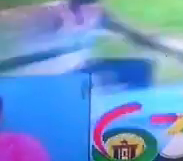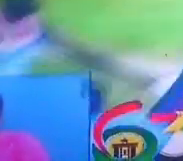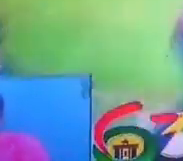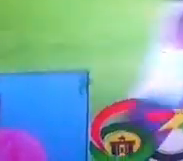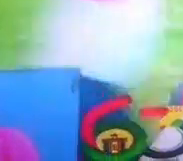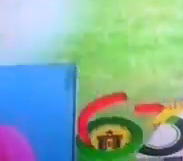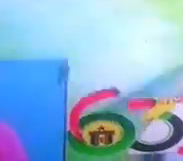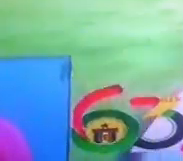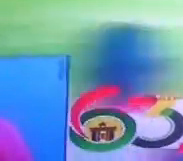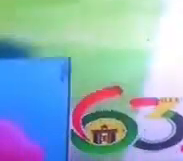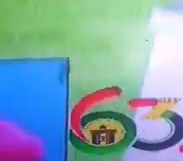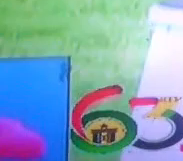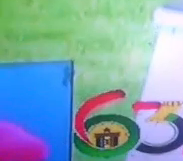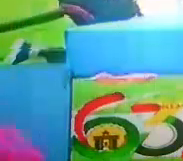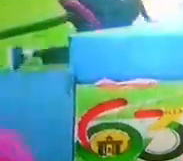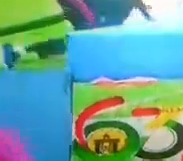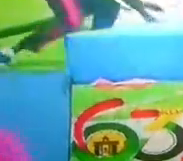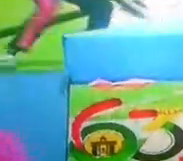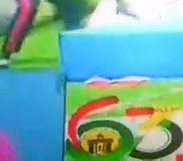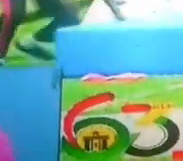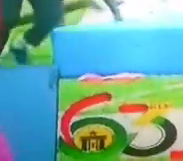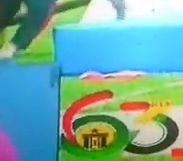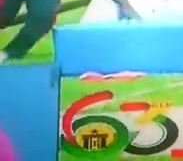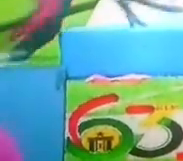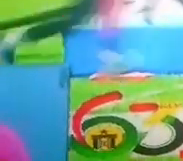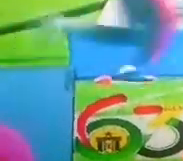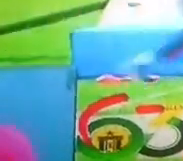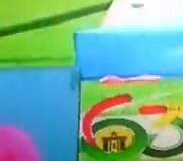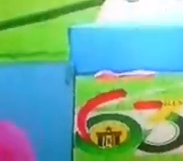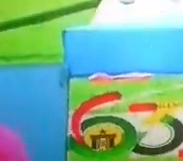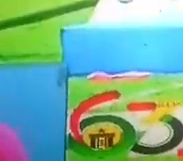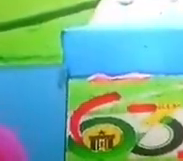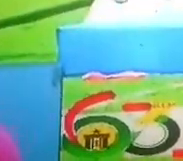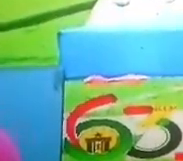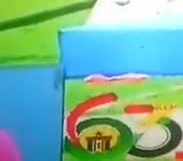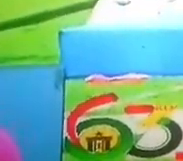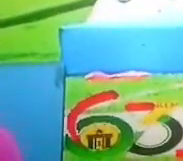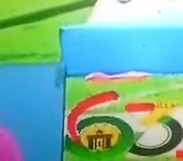Yes. So that is face balls on and off.